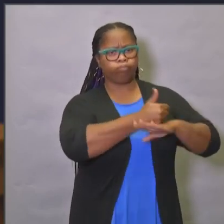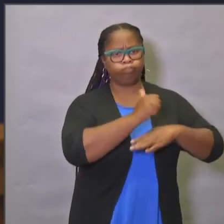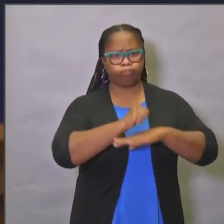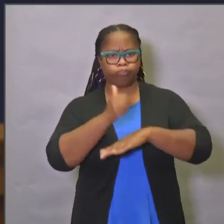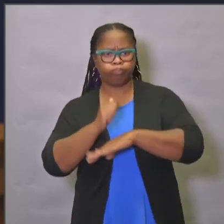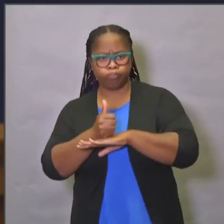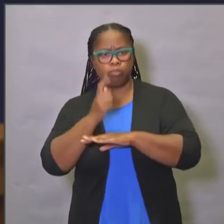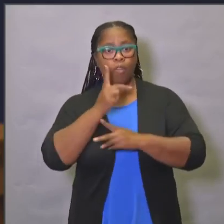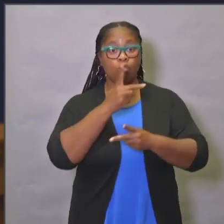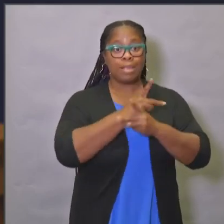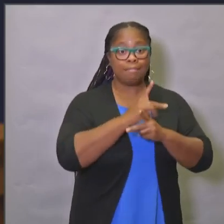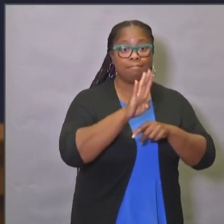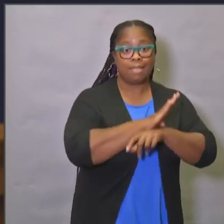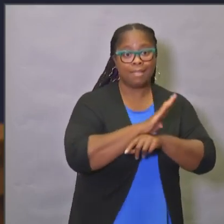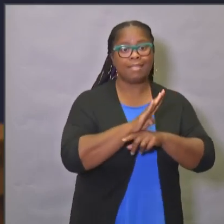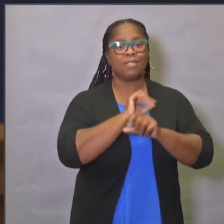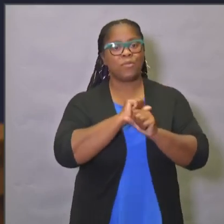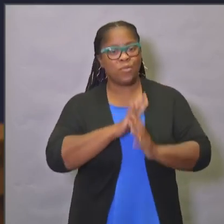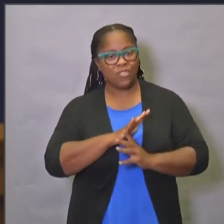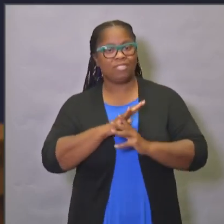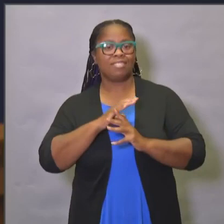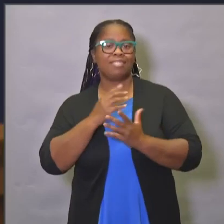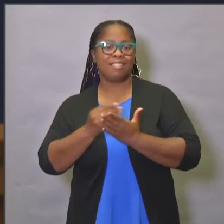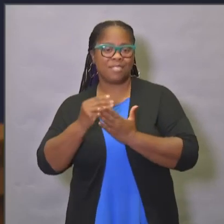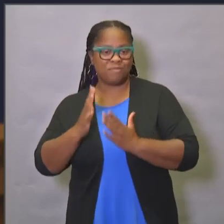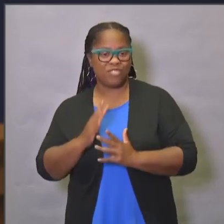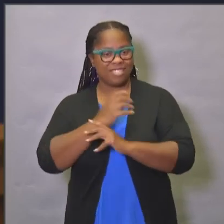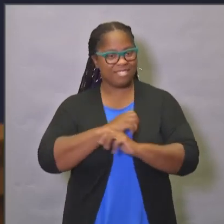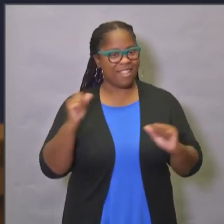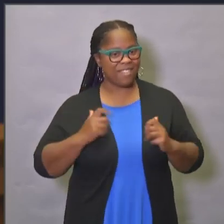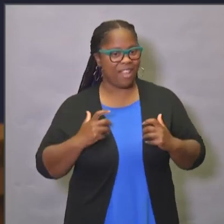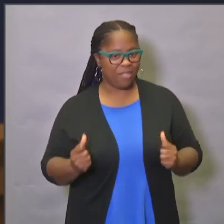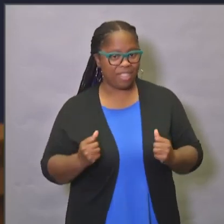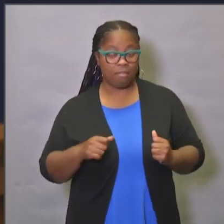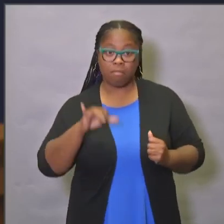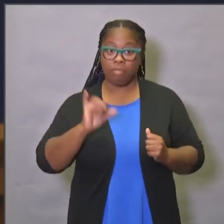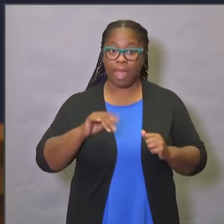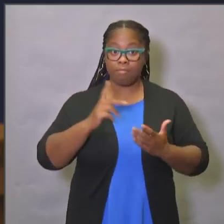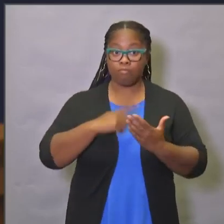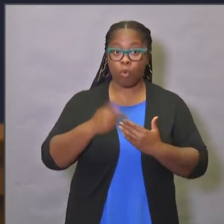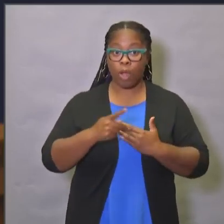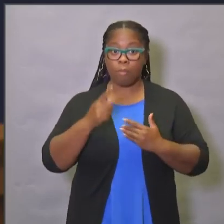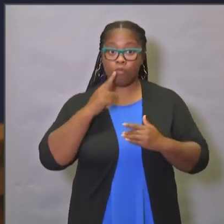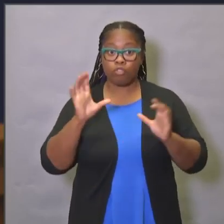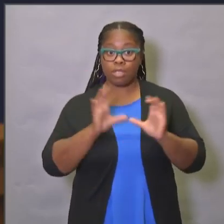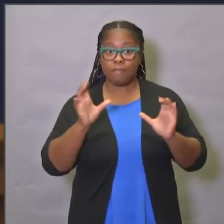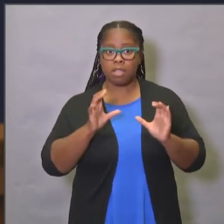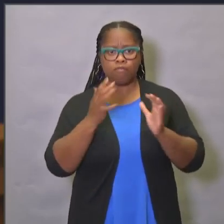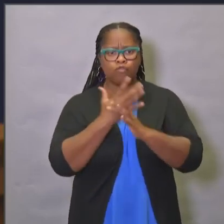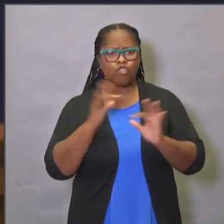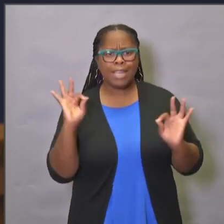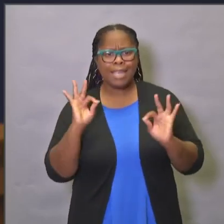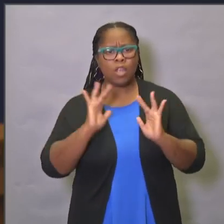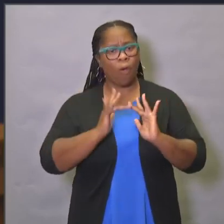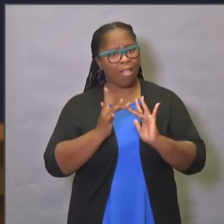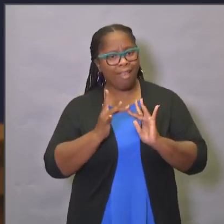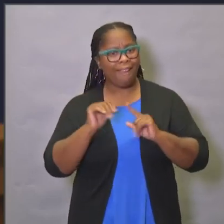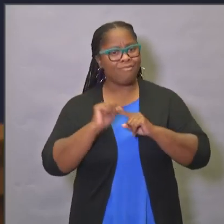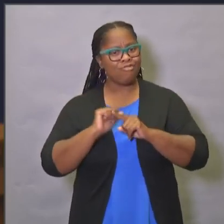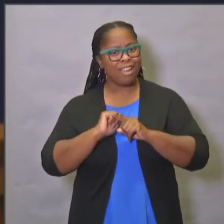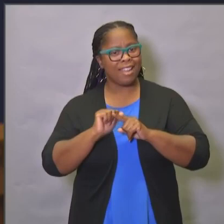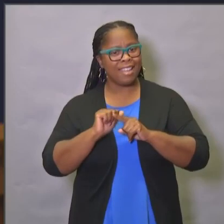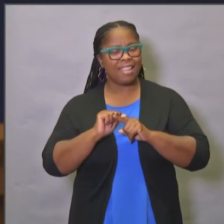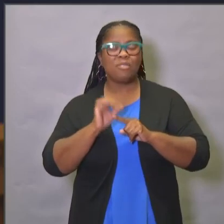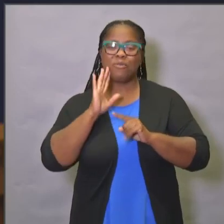and customers safe and healthy. The Safety Compliance Certificate Program is a no-cost online training course and